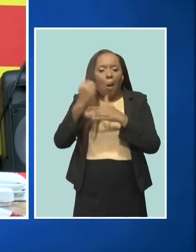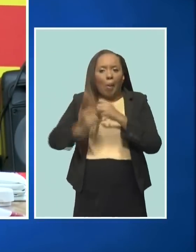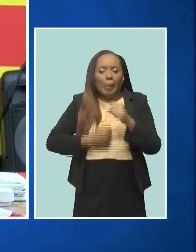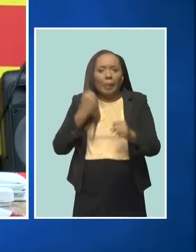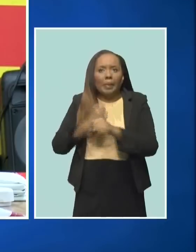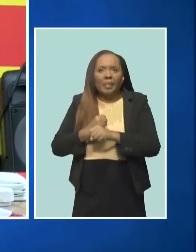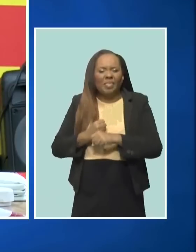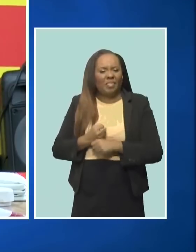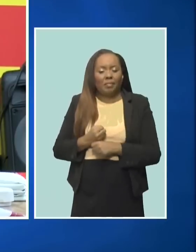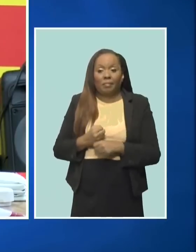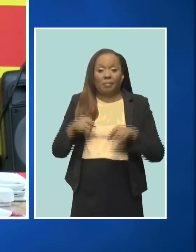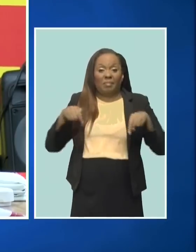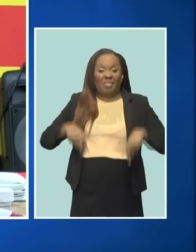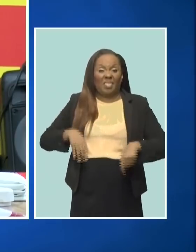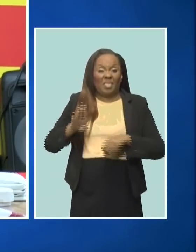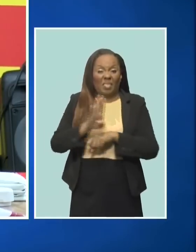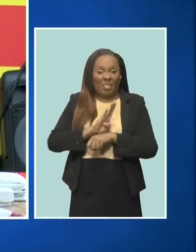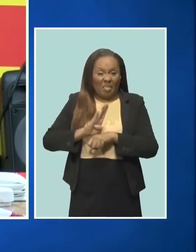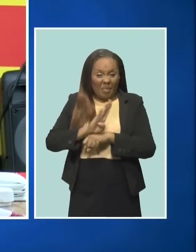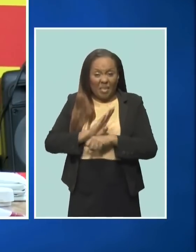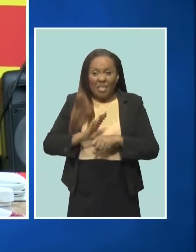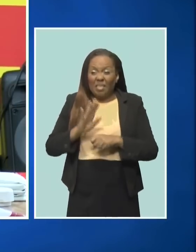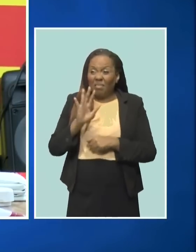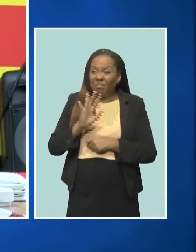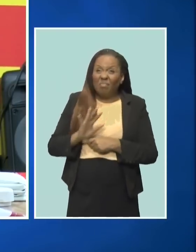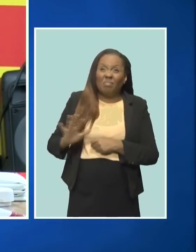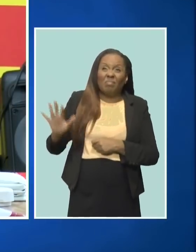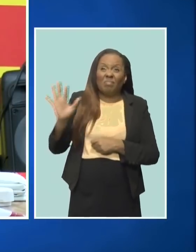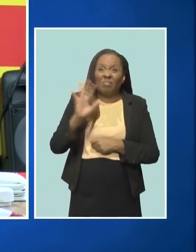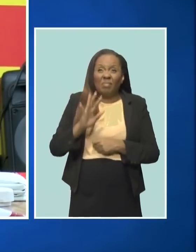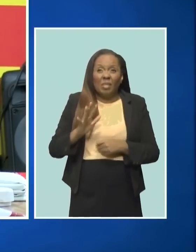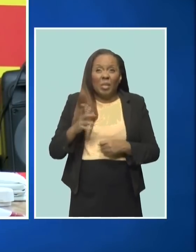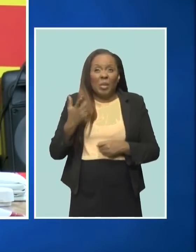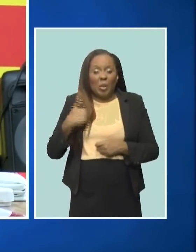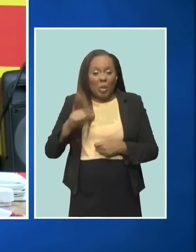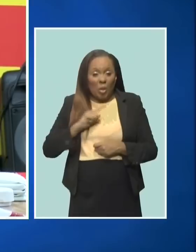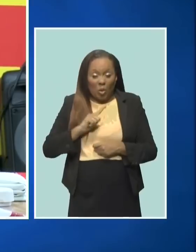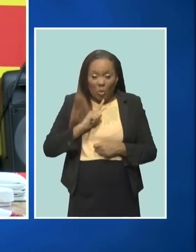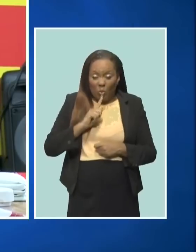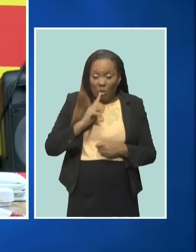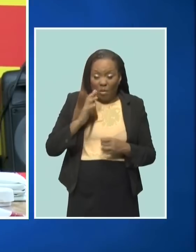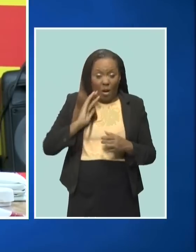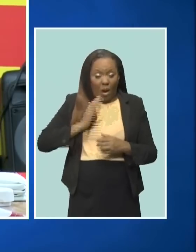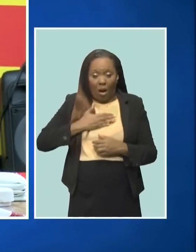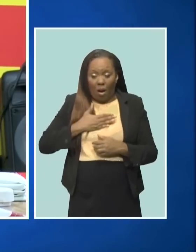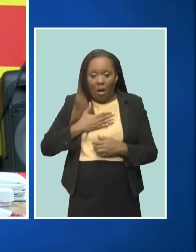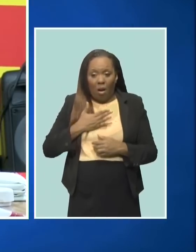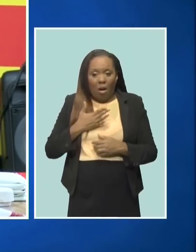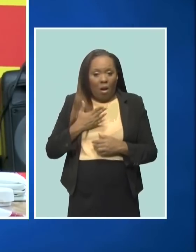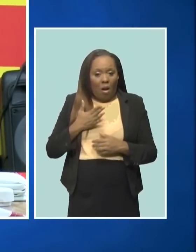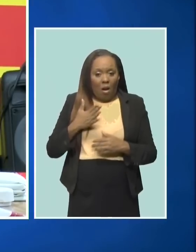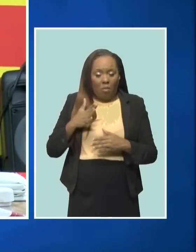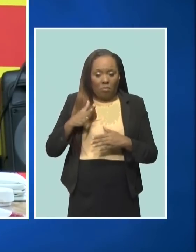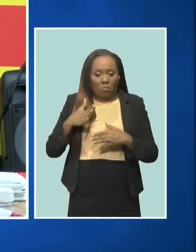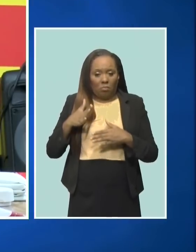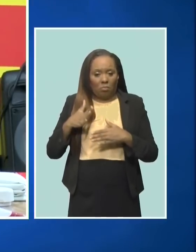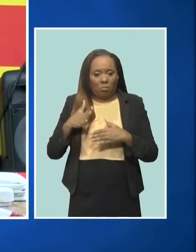The climate that we live in is unconscionable. These things are plastic.